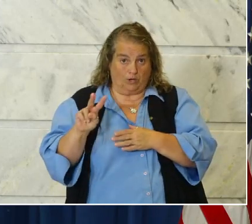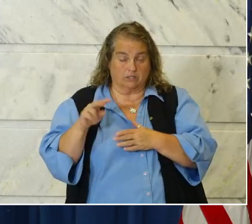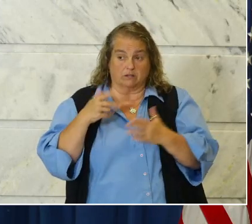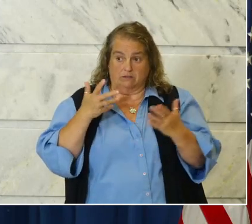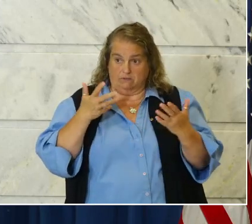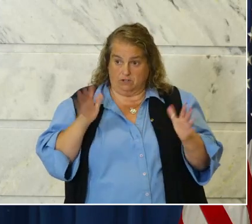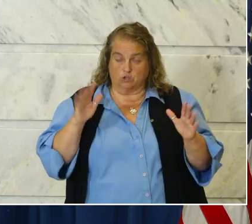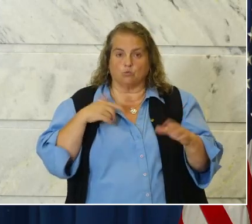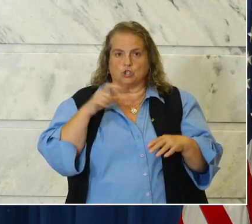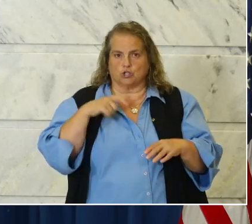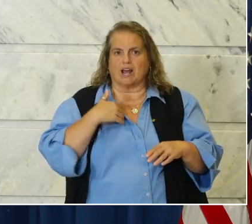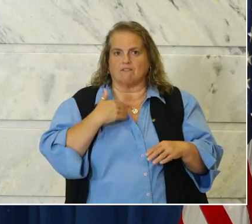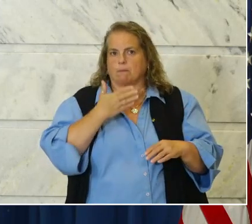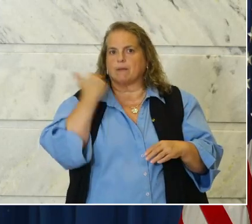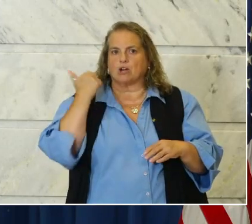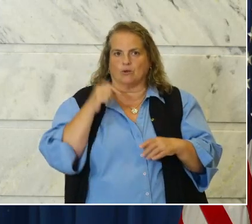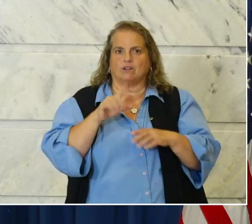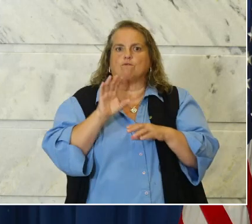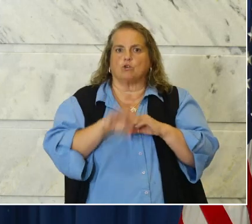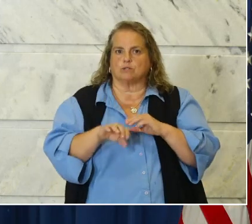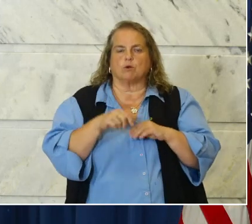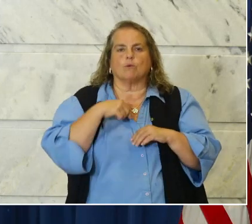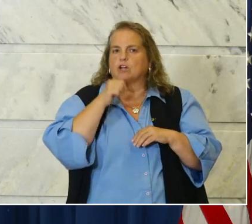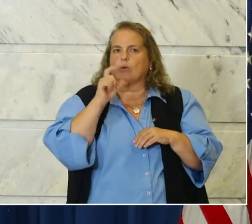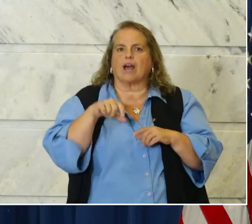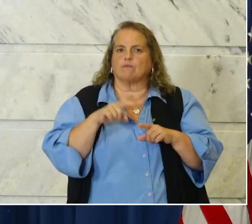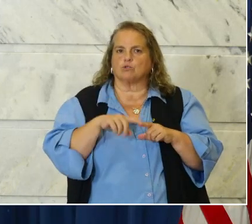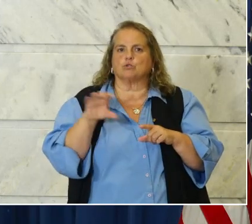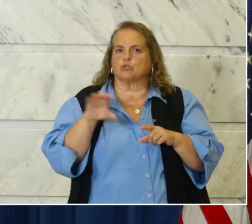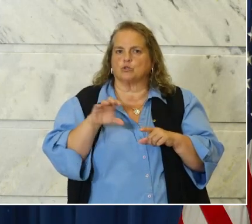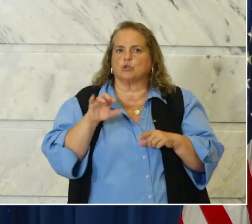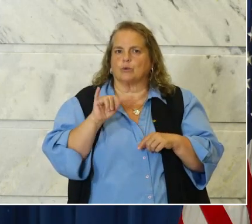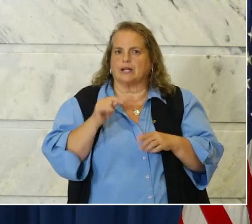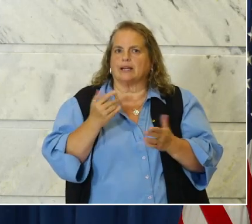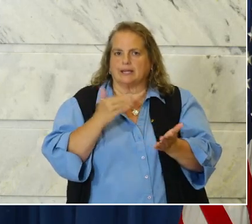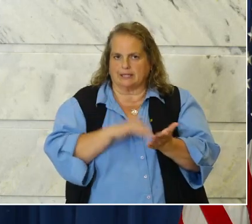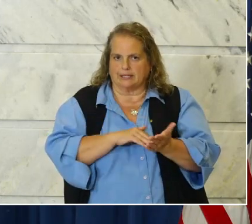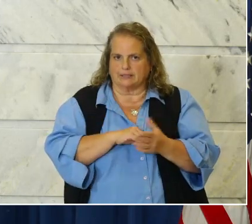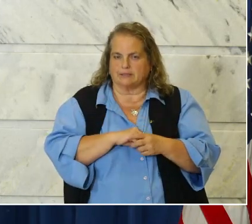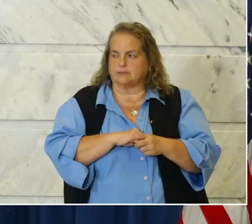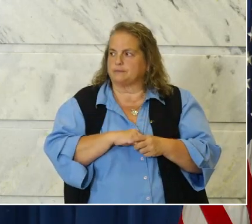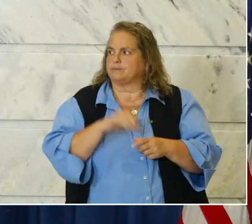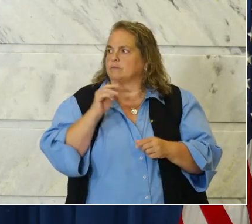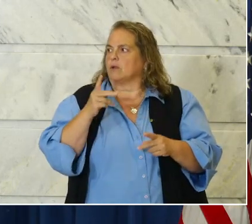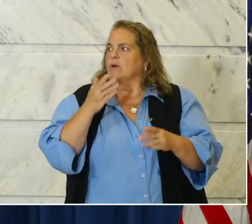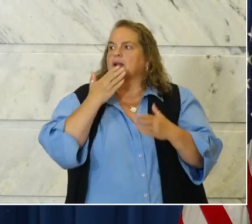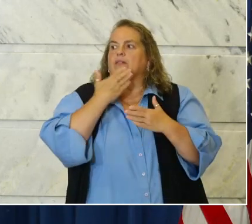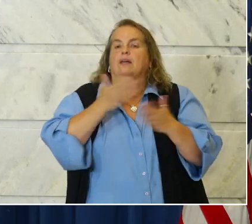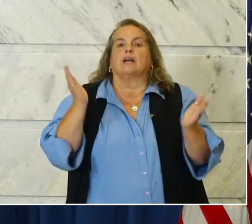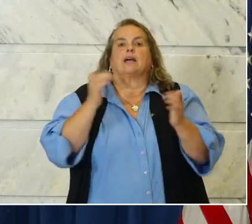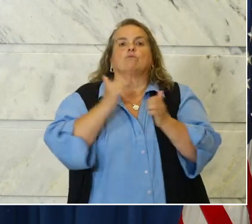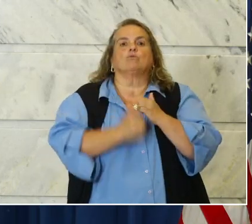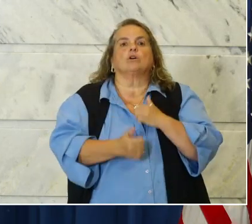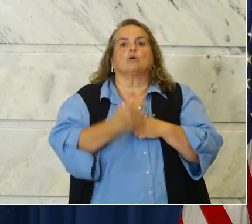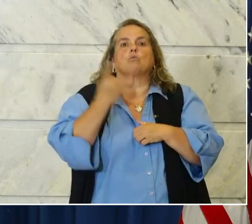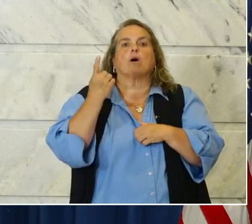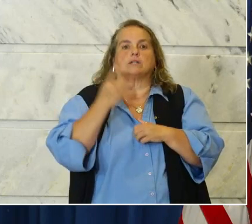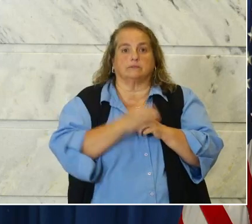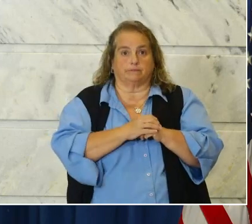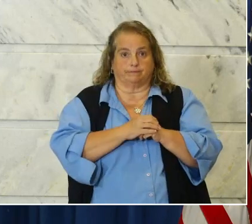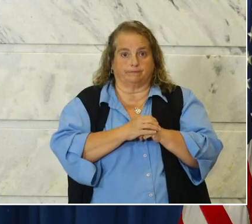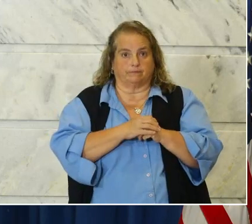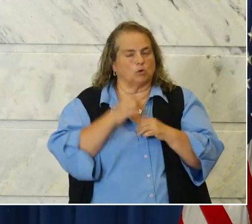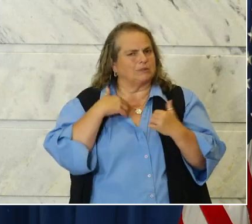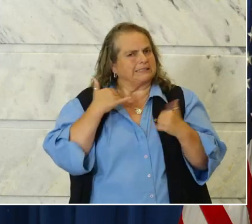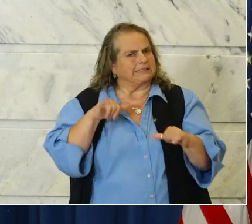better enforcement, then hopefully we don't have to do this again. All right, I want to thank everybody. Listen, we're still in this